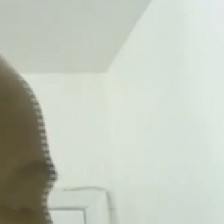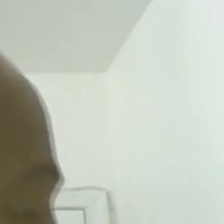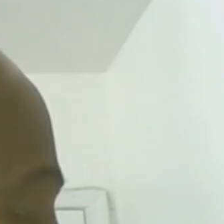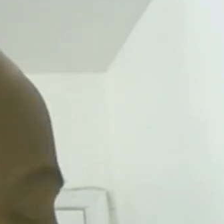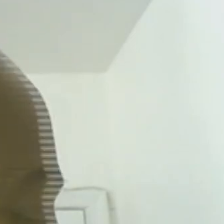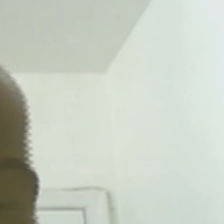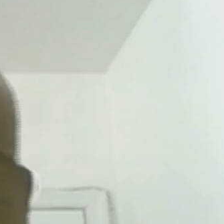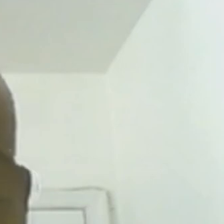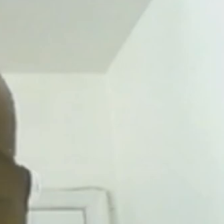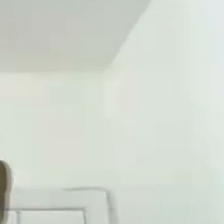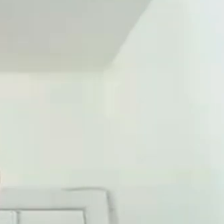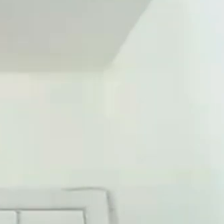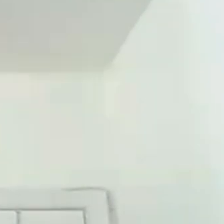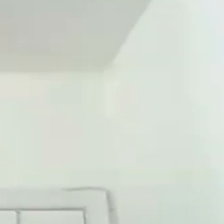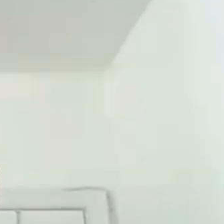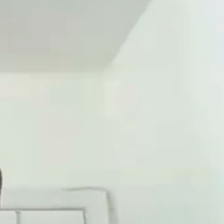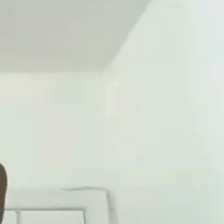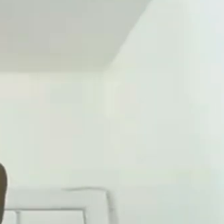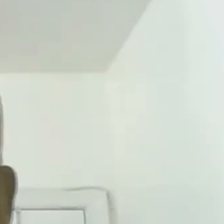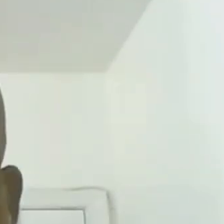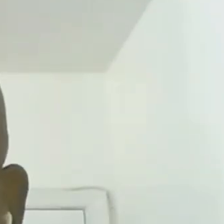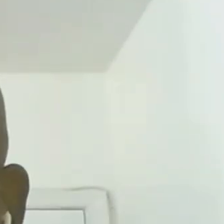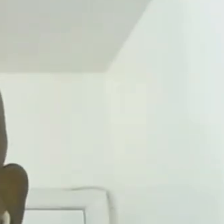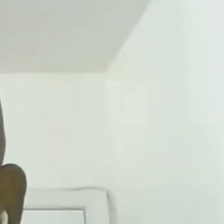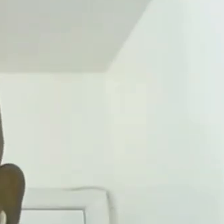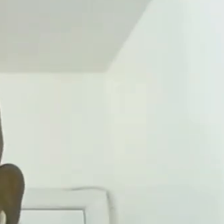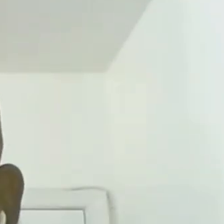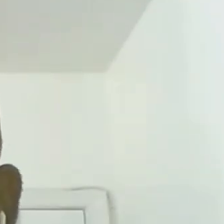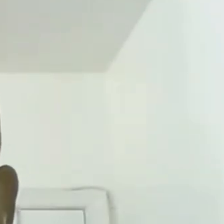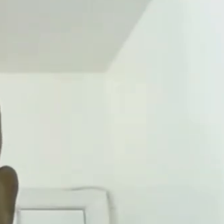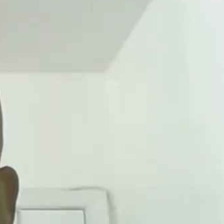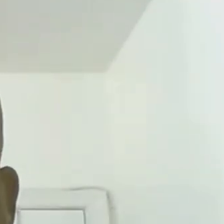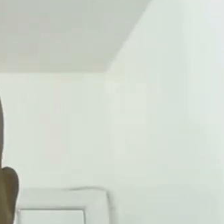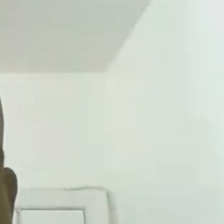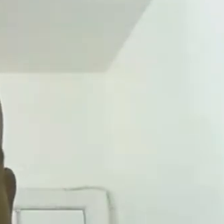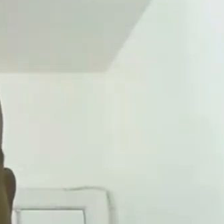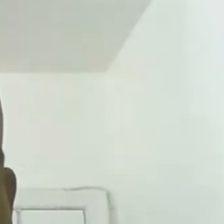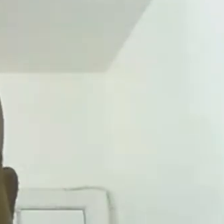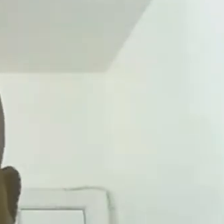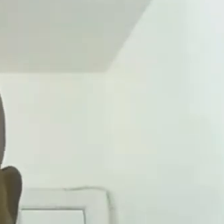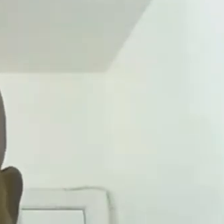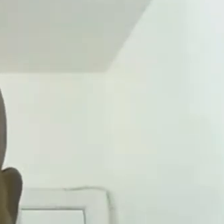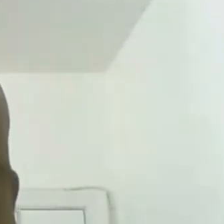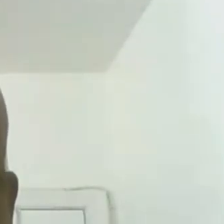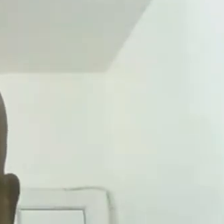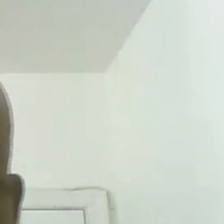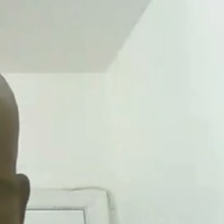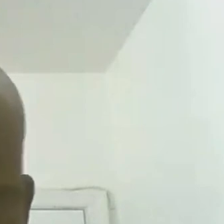Thank you, Mr. Chair. Thank you. Thank you.